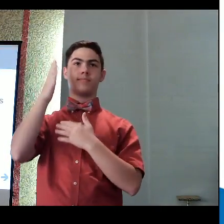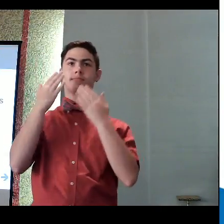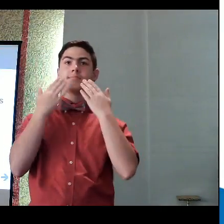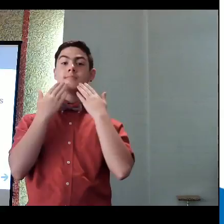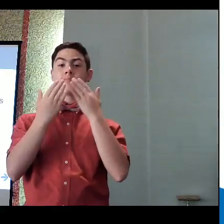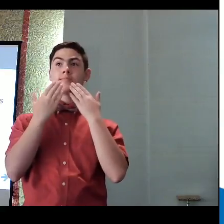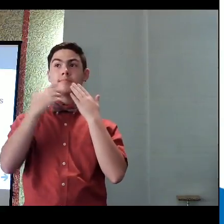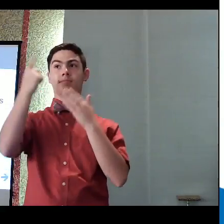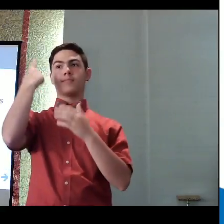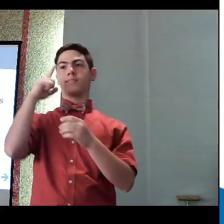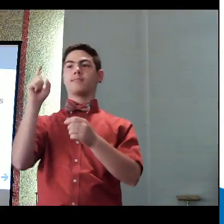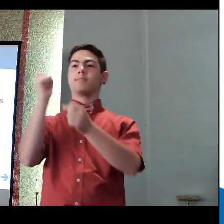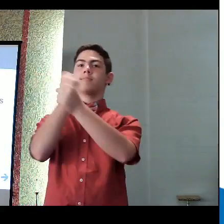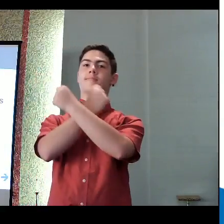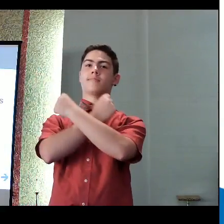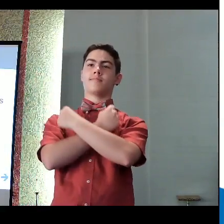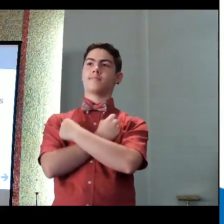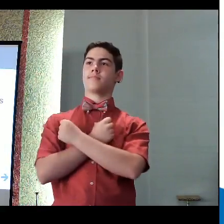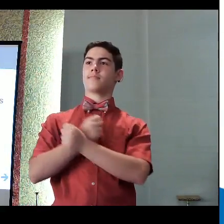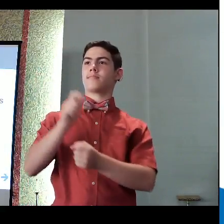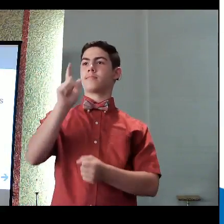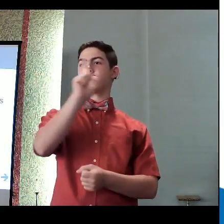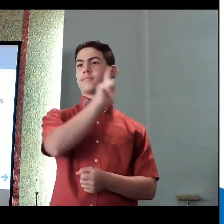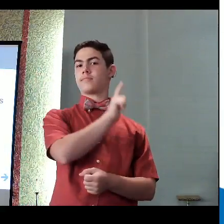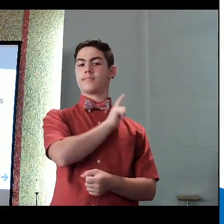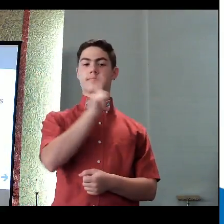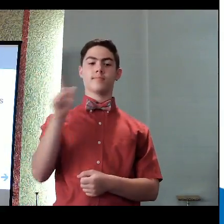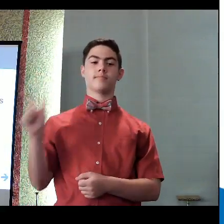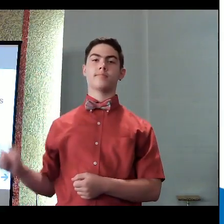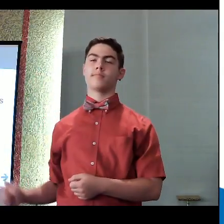grace. Thank you for this love,